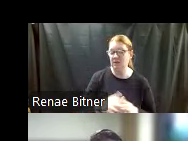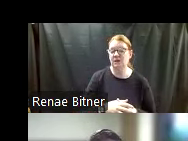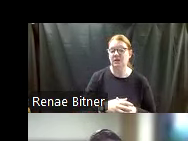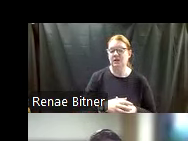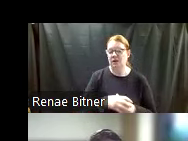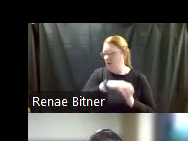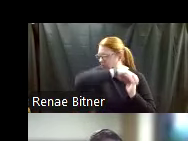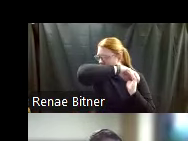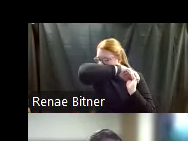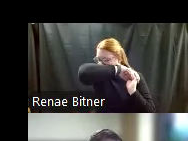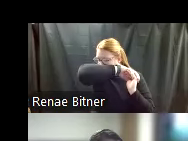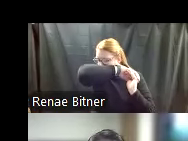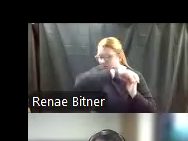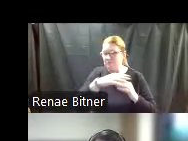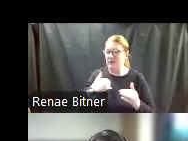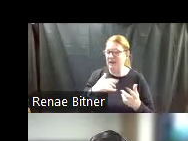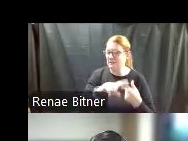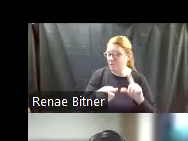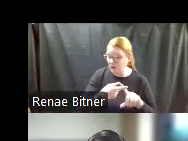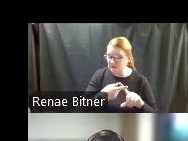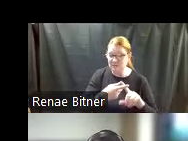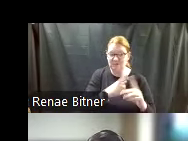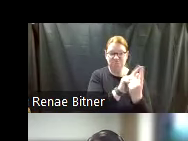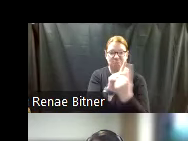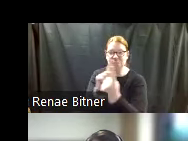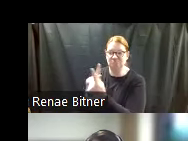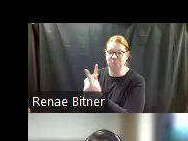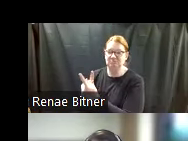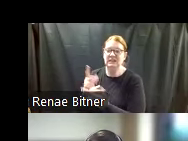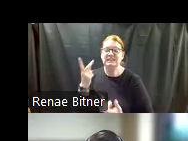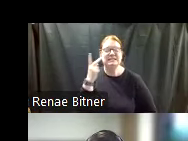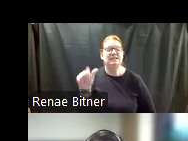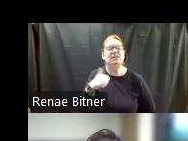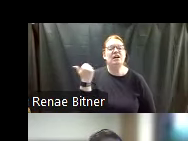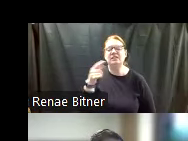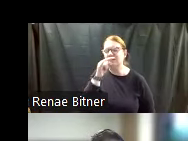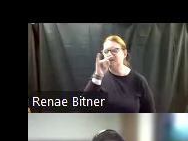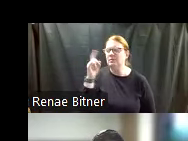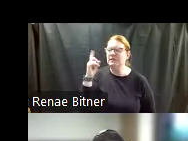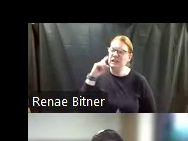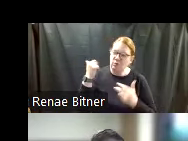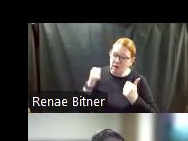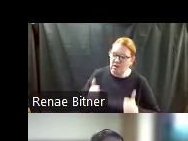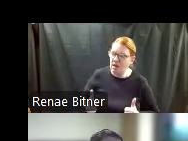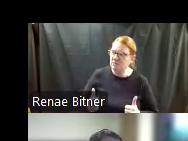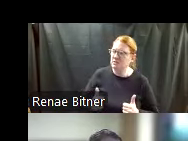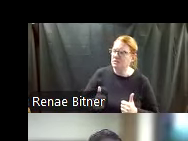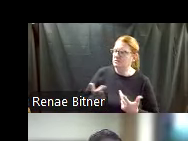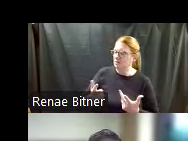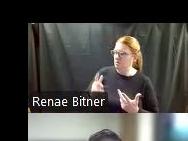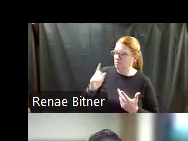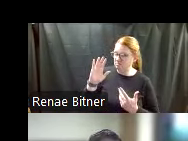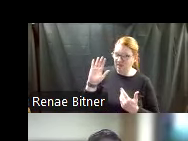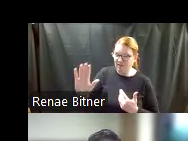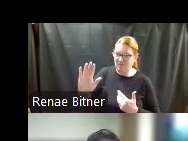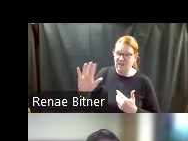make some friends through that, just see other kids with hearing loss, see what their parents are doing, what is working for them.